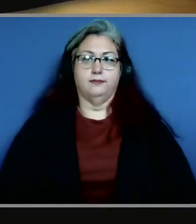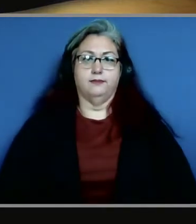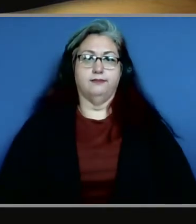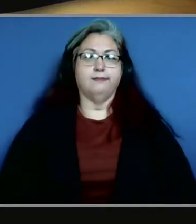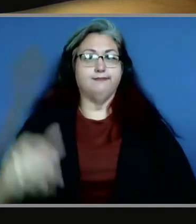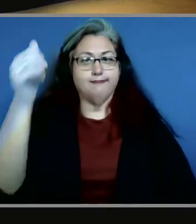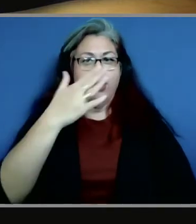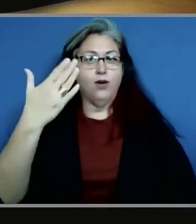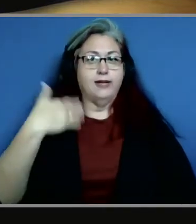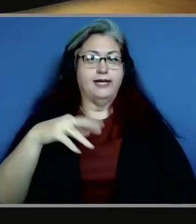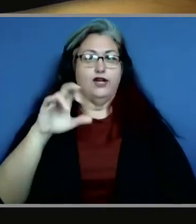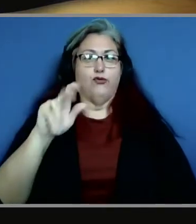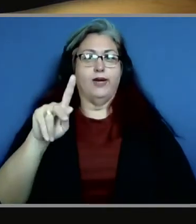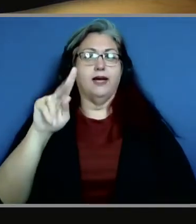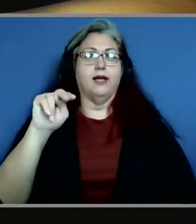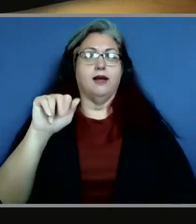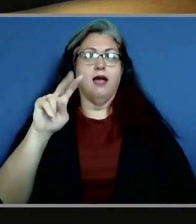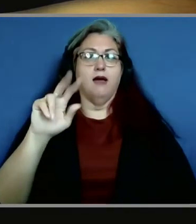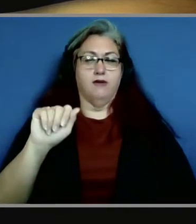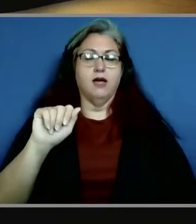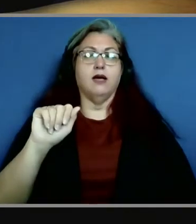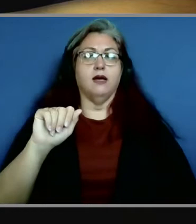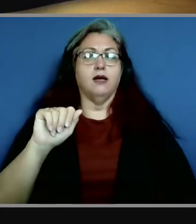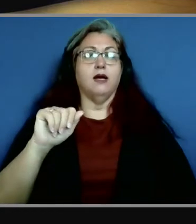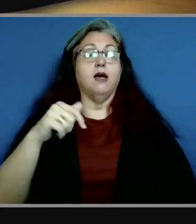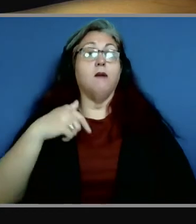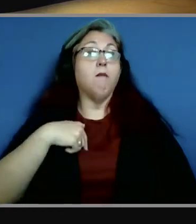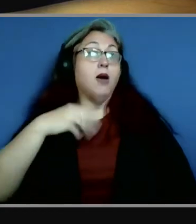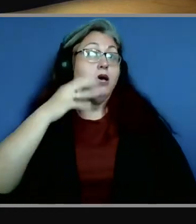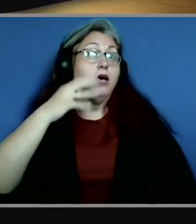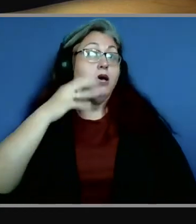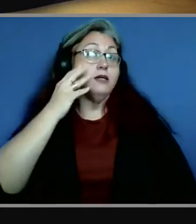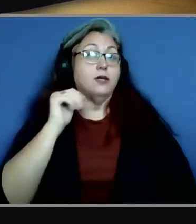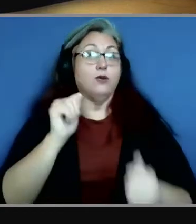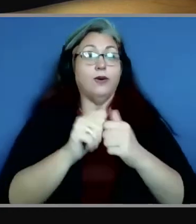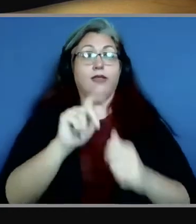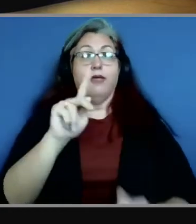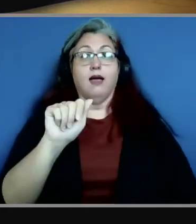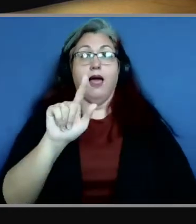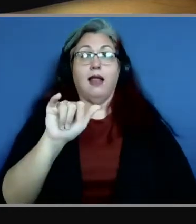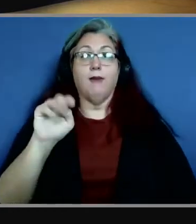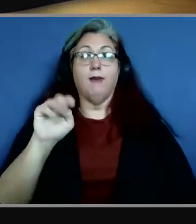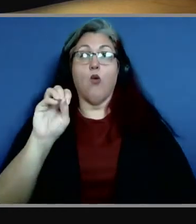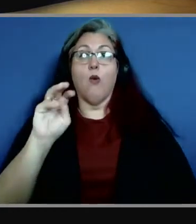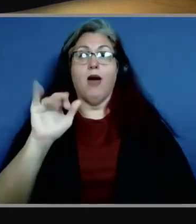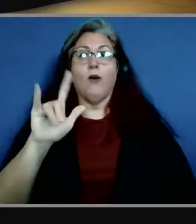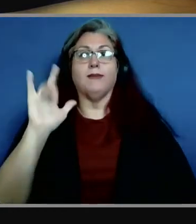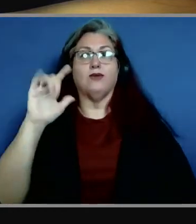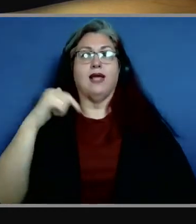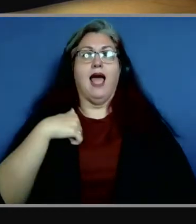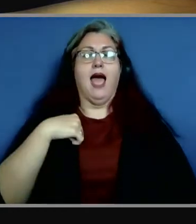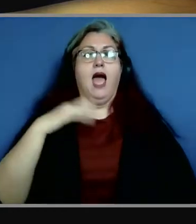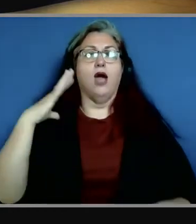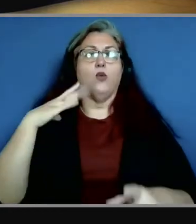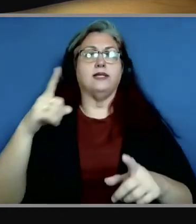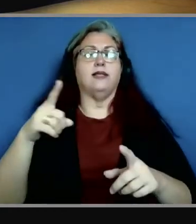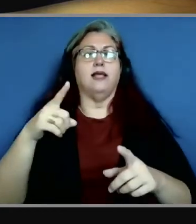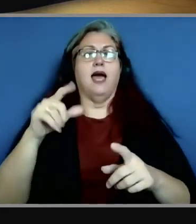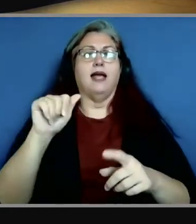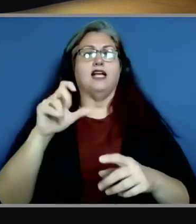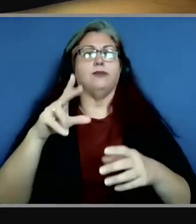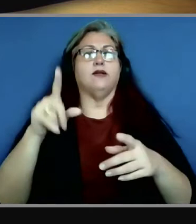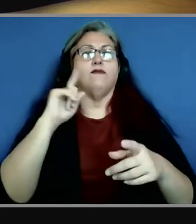Aloha, this is Rick Nava. My experience with Kalima Maui actually was when I was the rear detachment officer for the U.S.